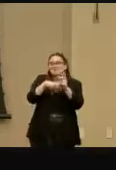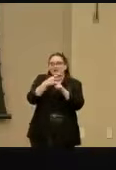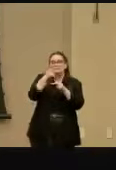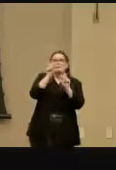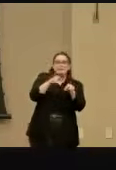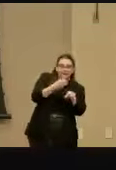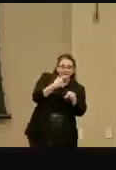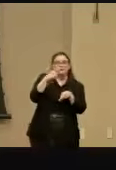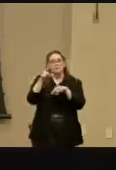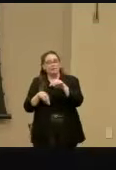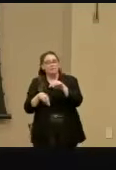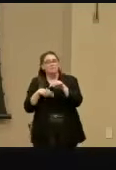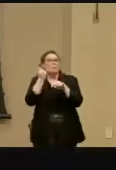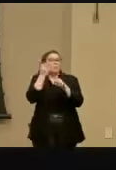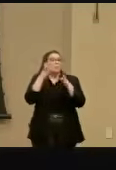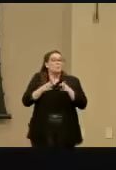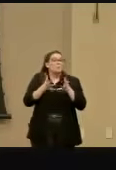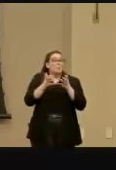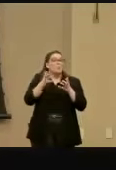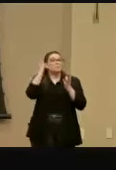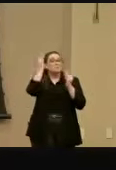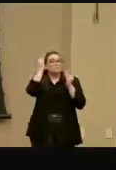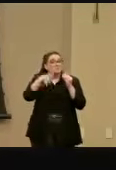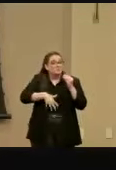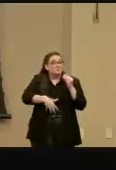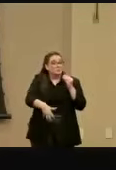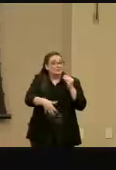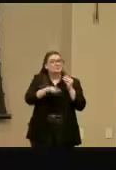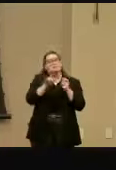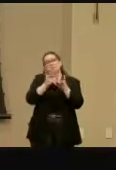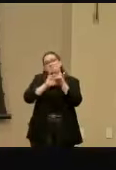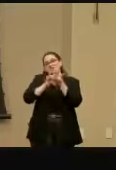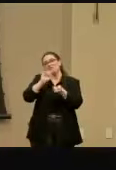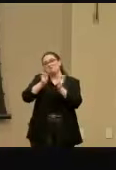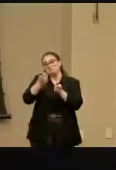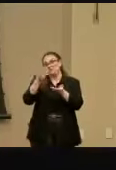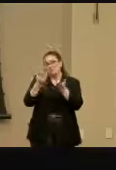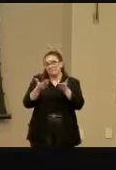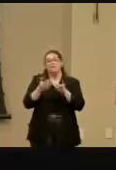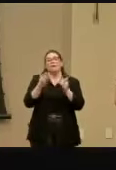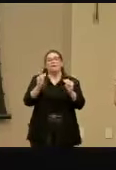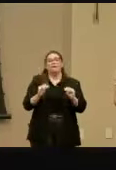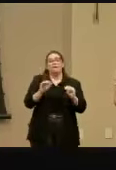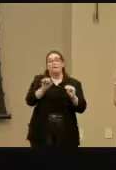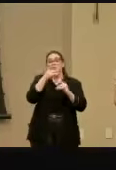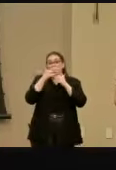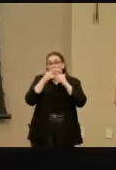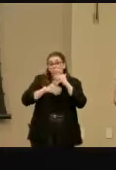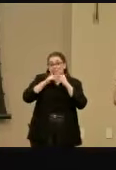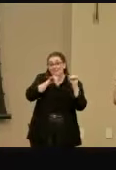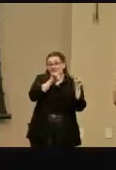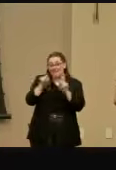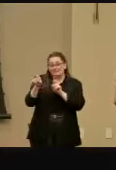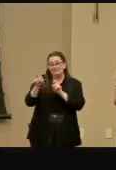have to think about when a person wants to explore pregnancy. There's particular lupus blood work or complications we have to be aware